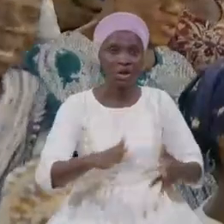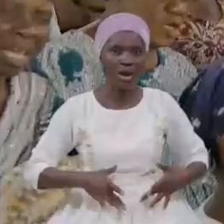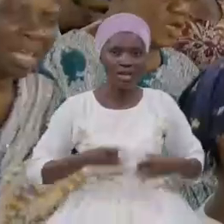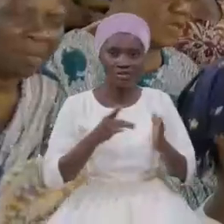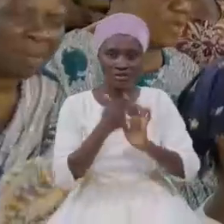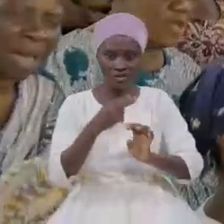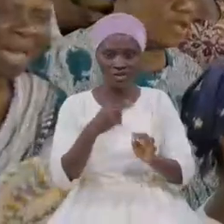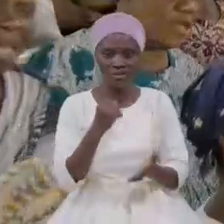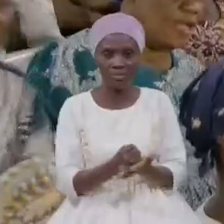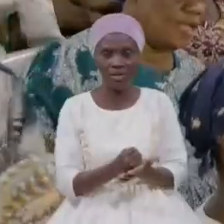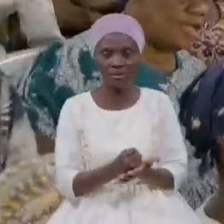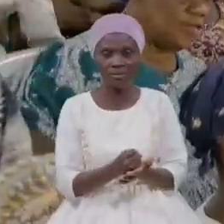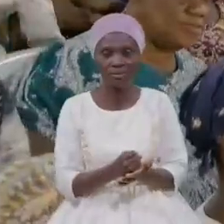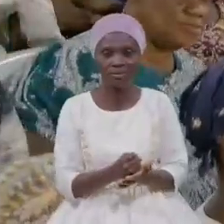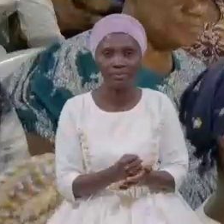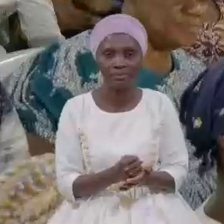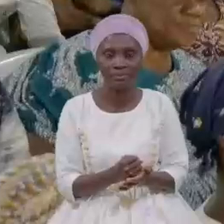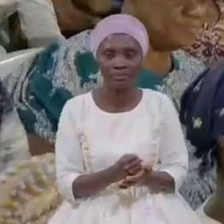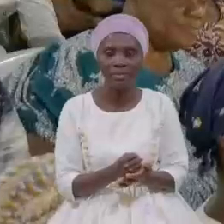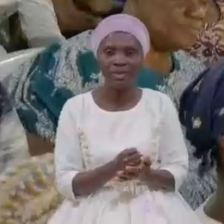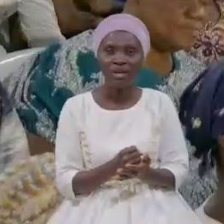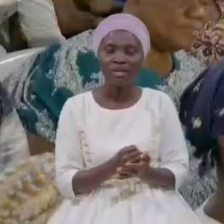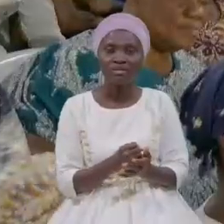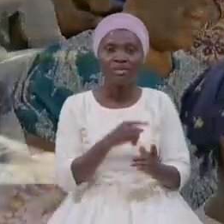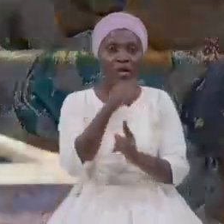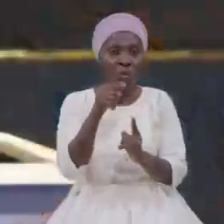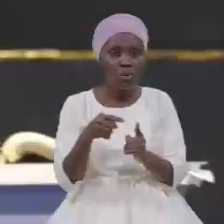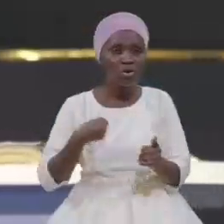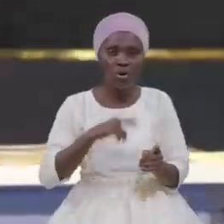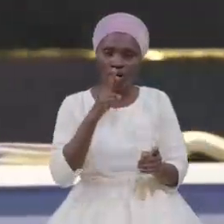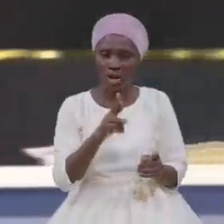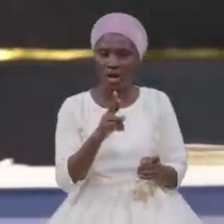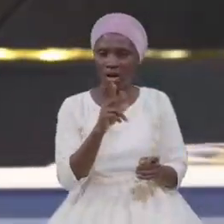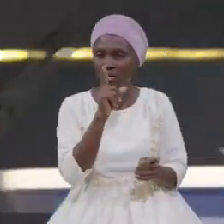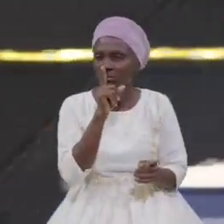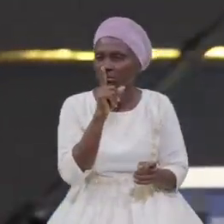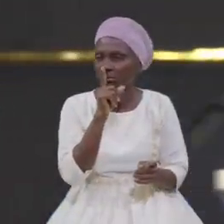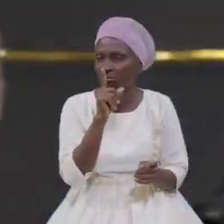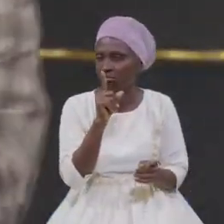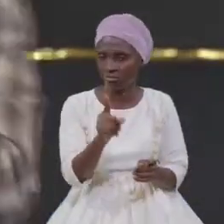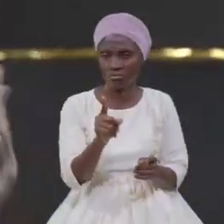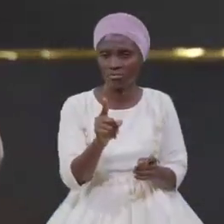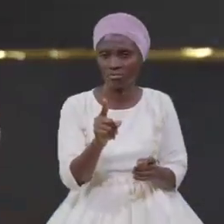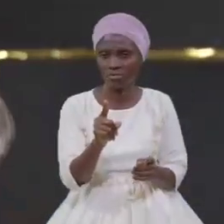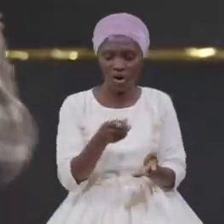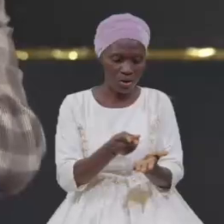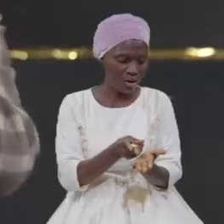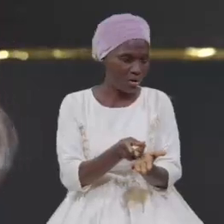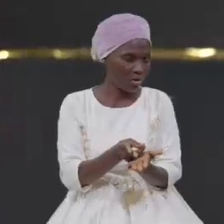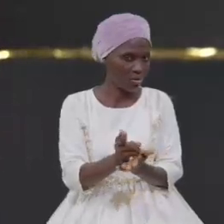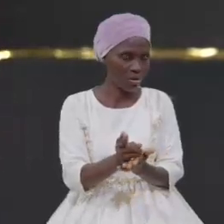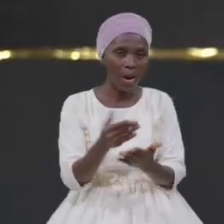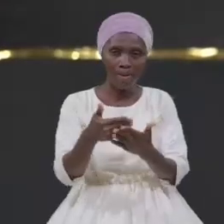name. When we're sincere before the Lord, when we come, when we know that we're not here for child's